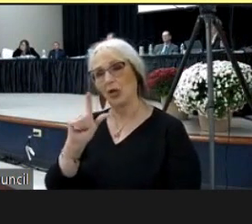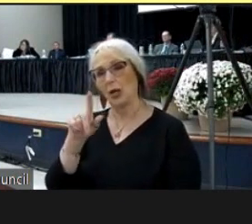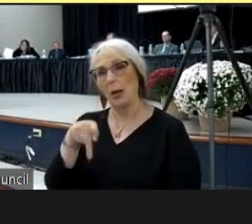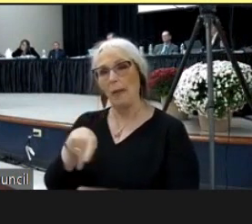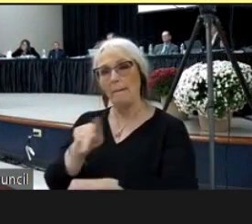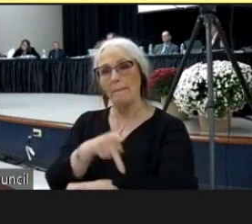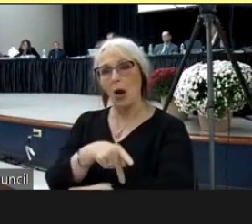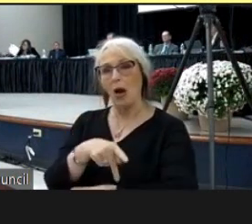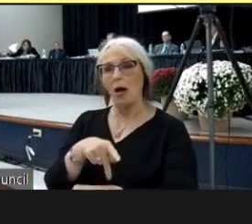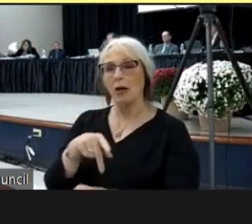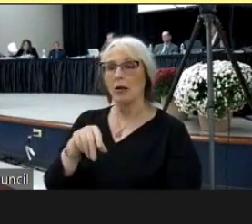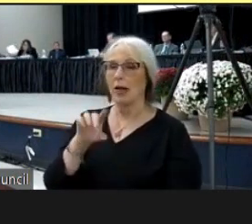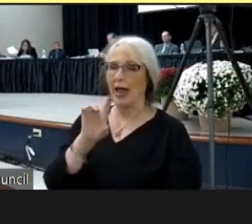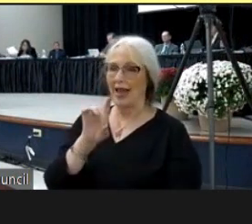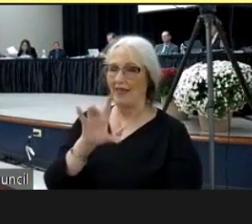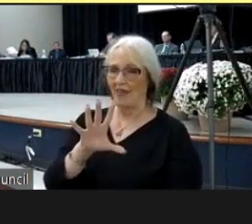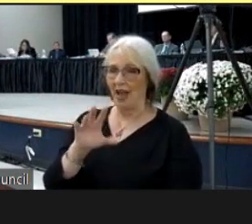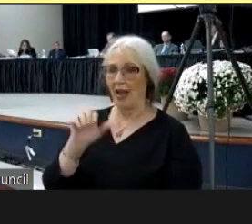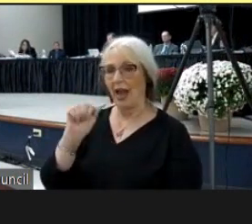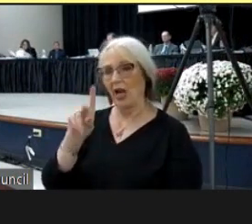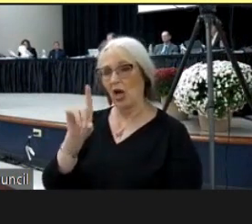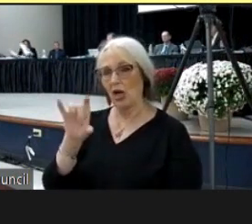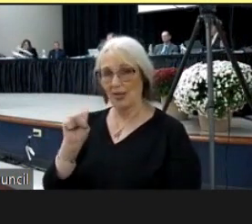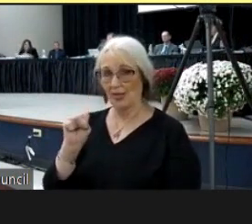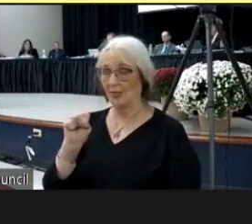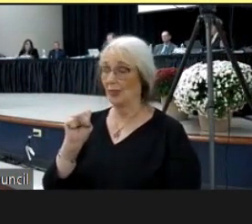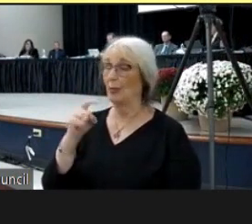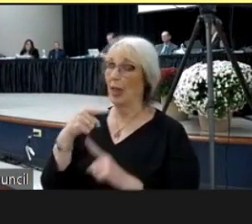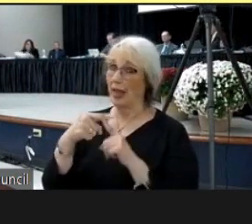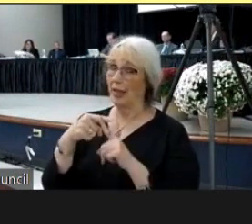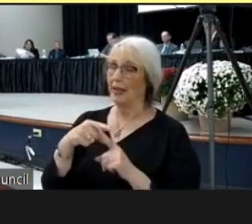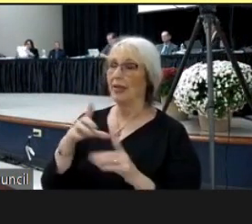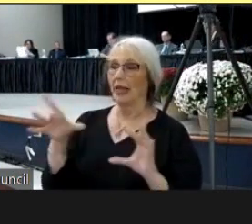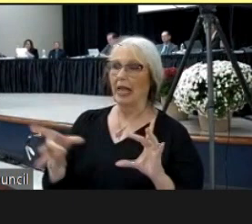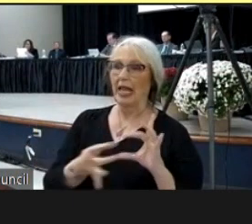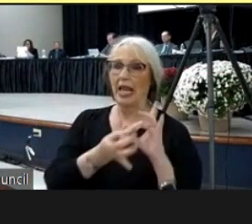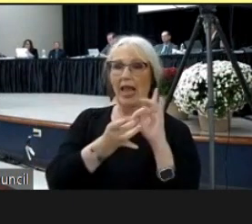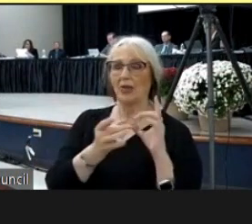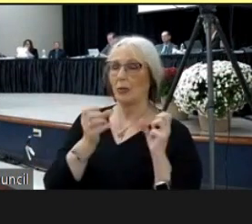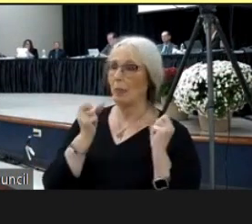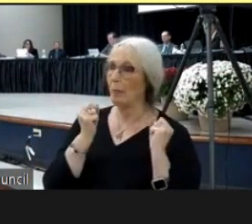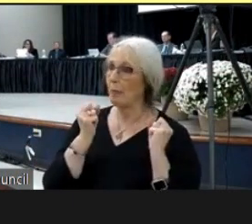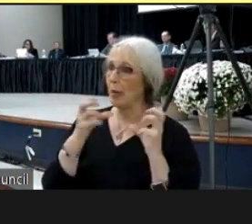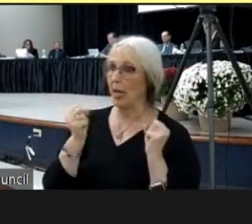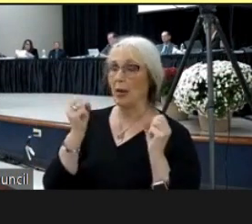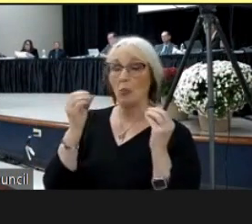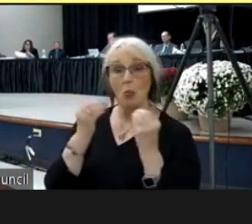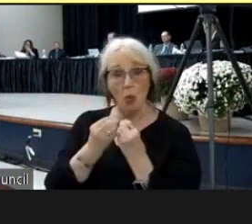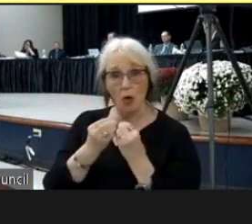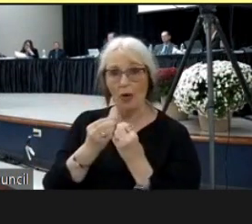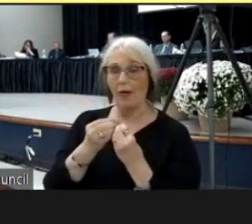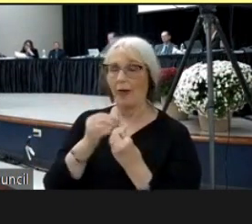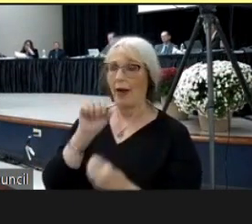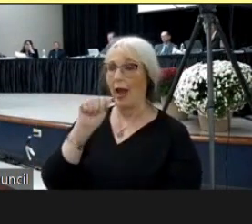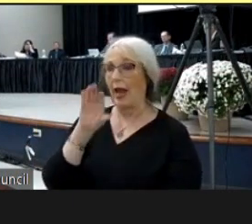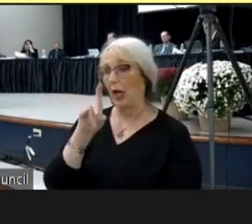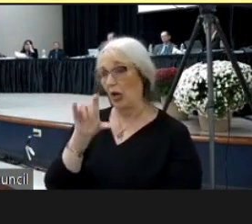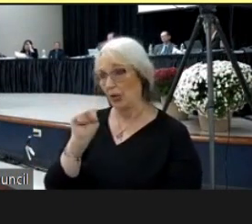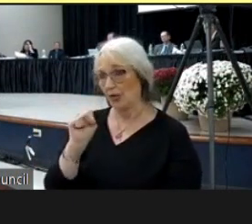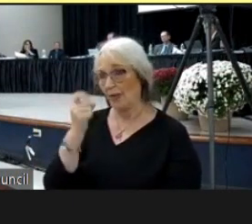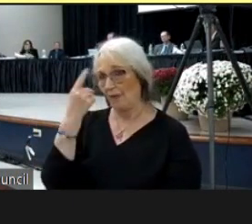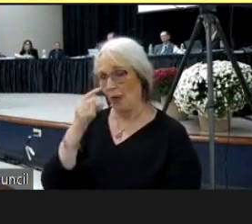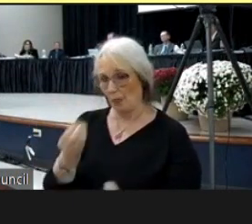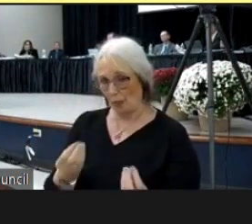85 acres that connects into hundreds of acres more of core property. And